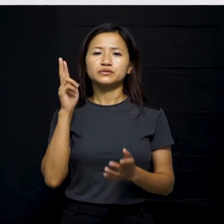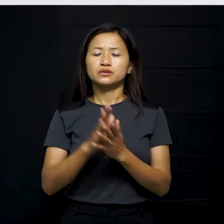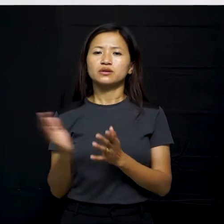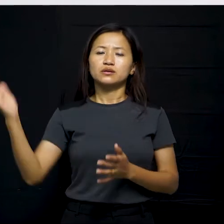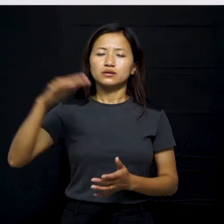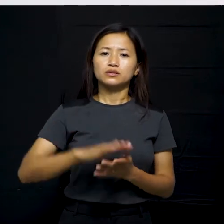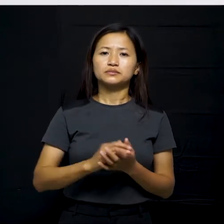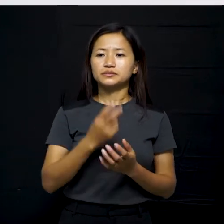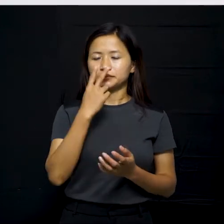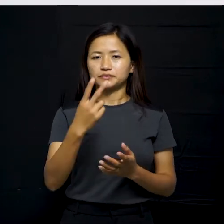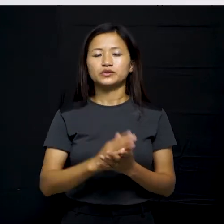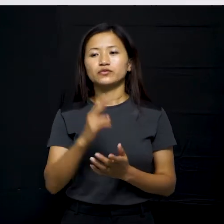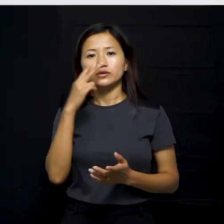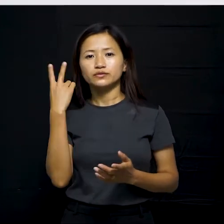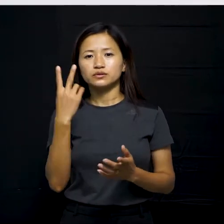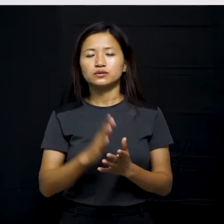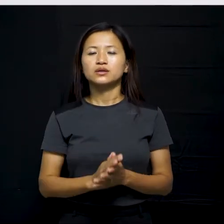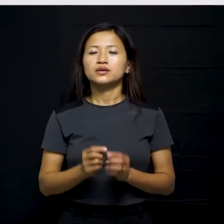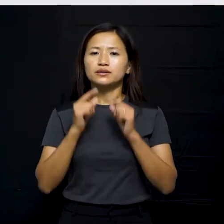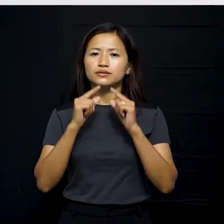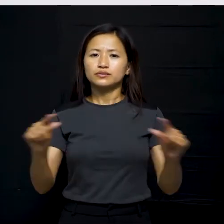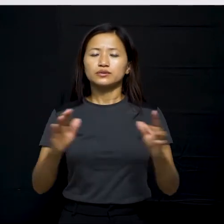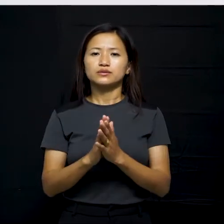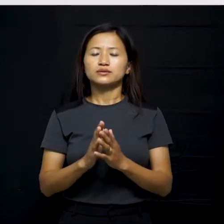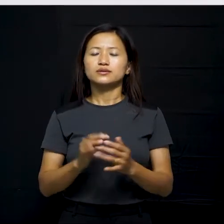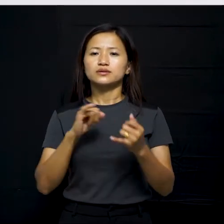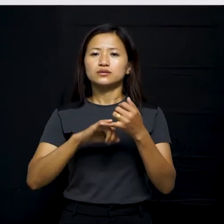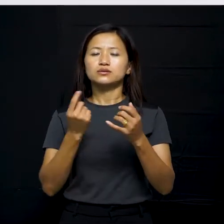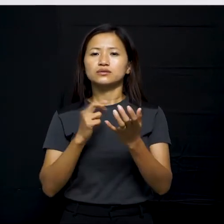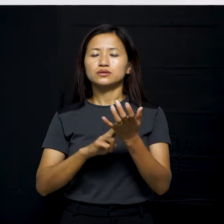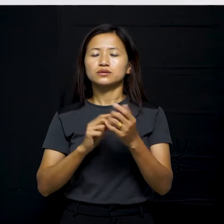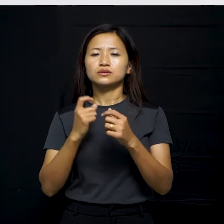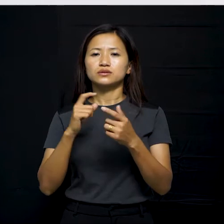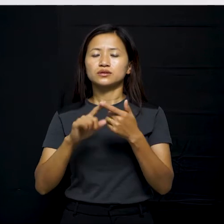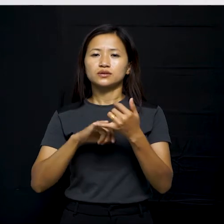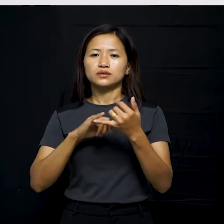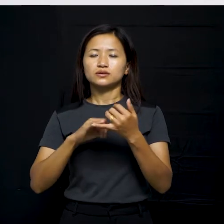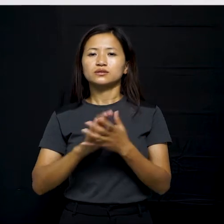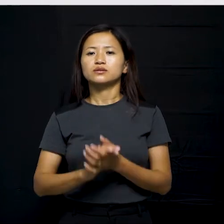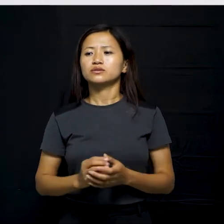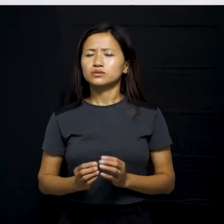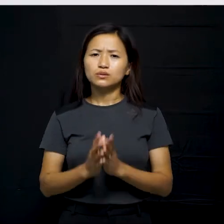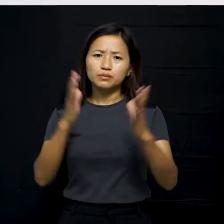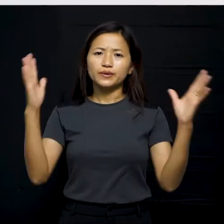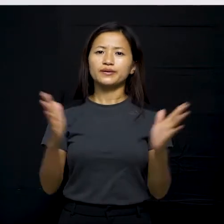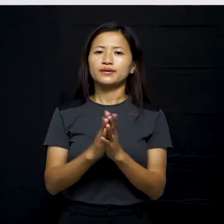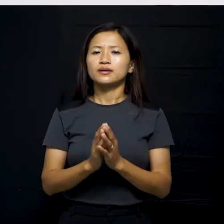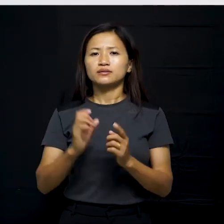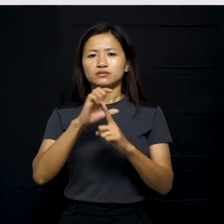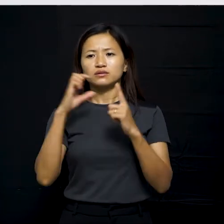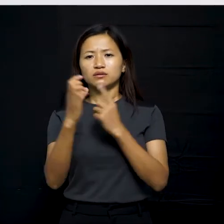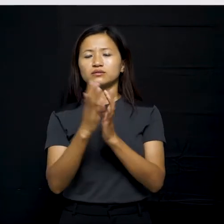has marked as a great success, because on this day so many cultural dances and so many cultural